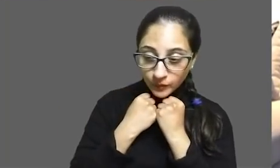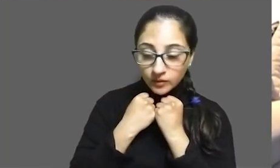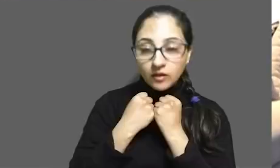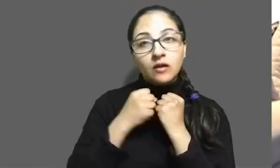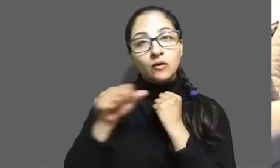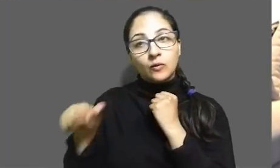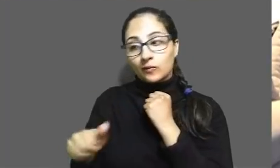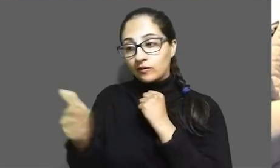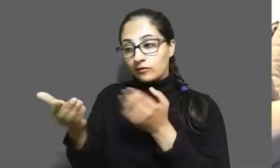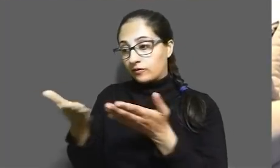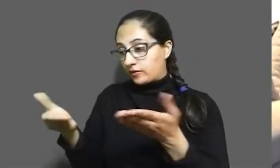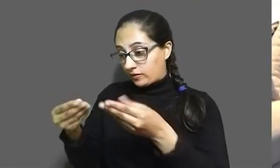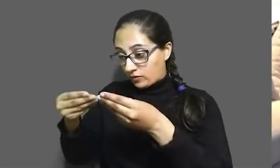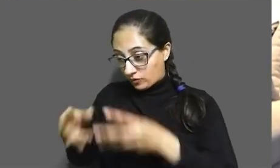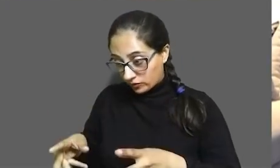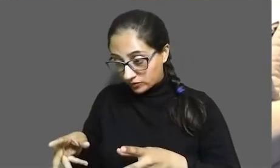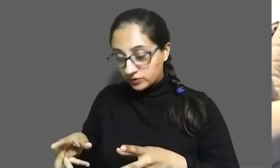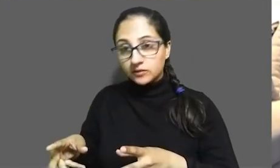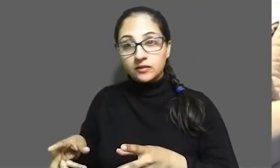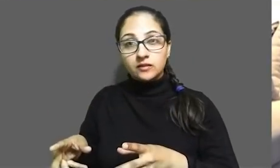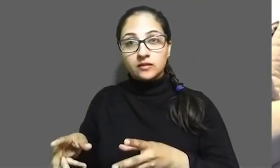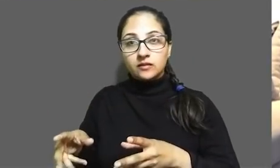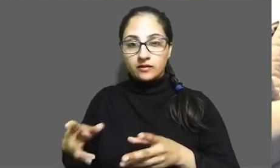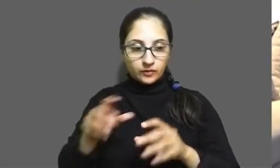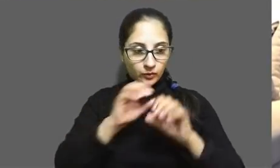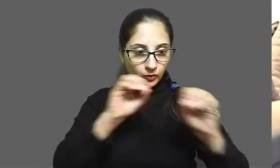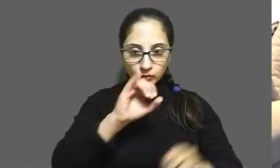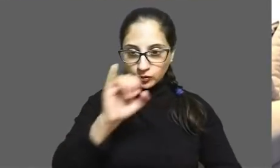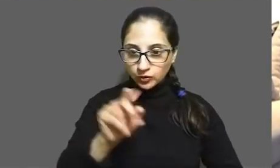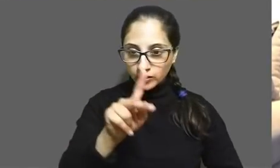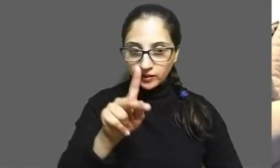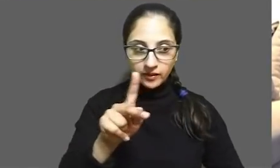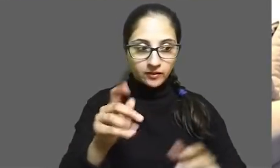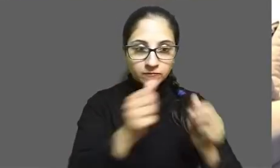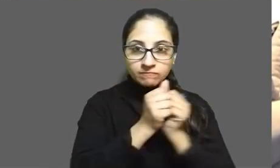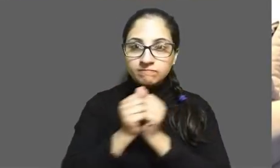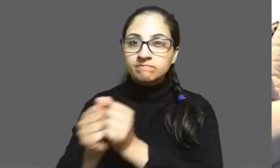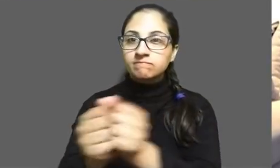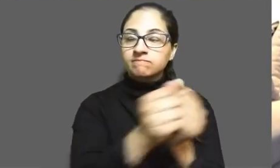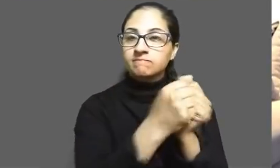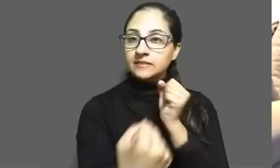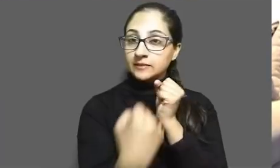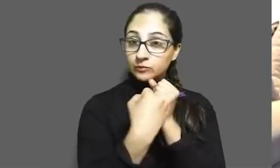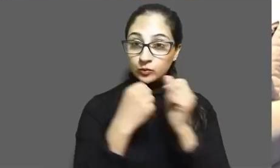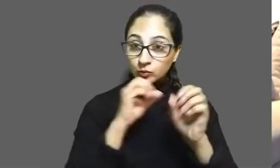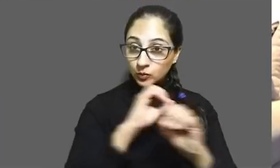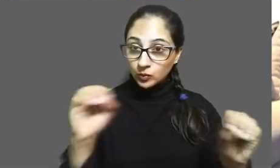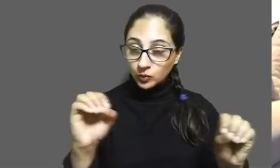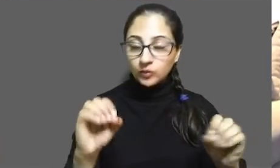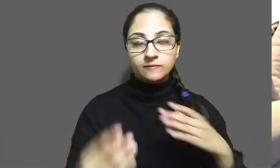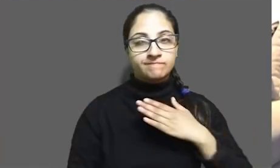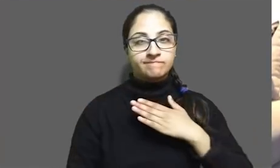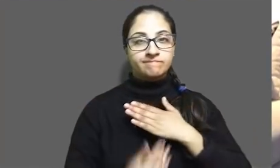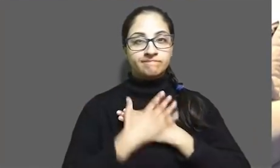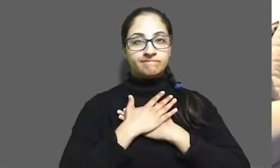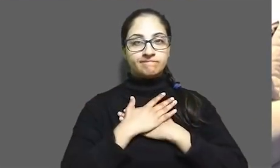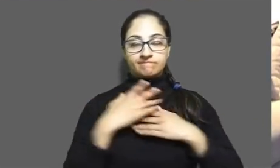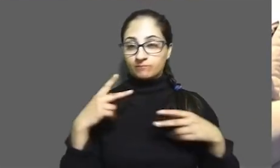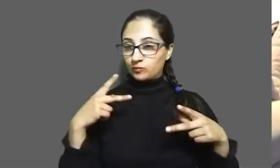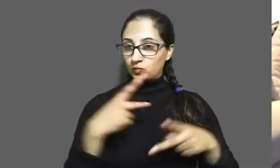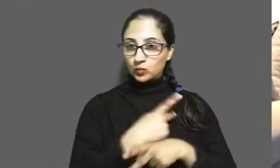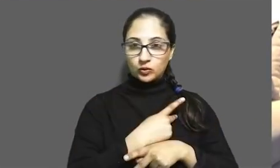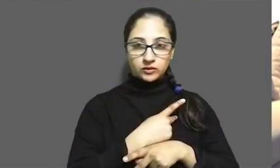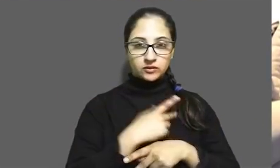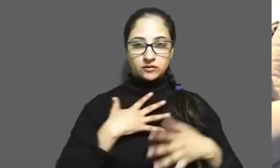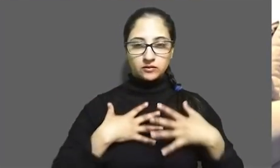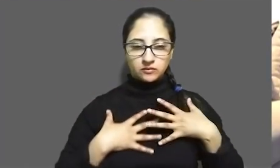one or a different kind of a loss, coping with the loss becomes more difficult as we have